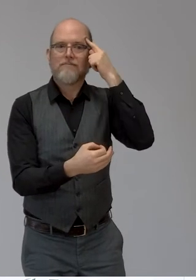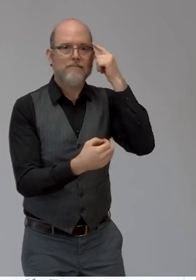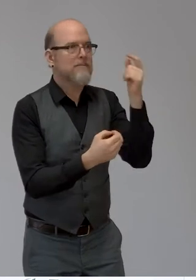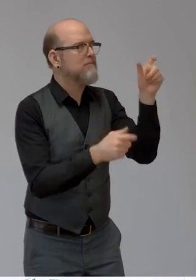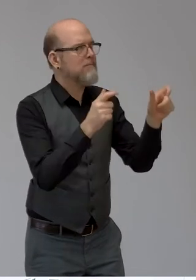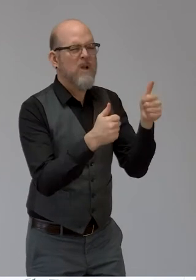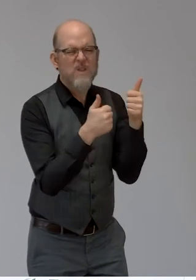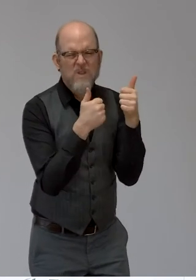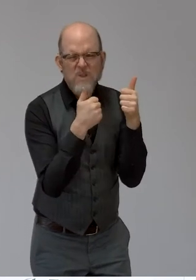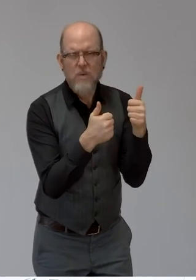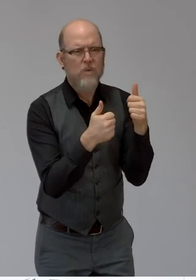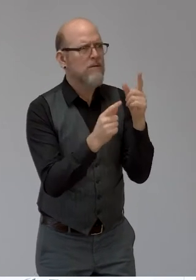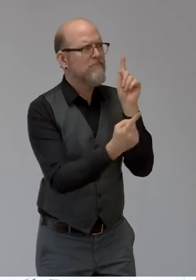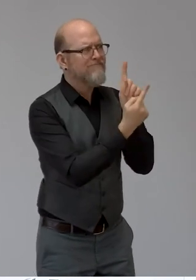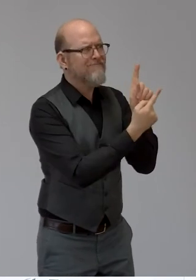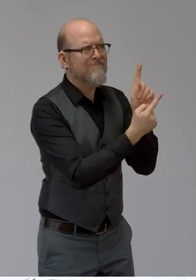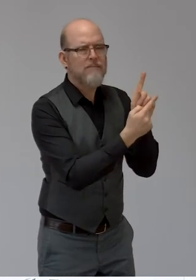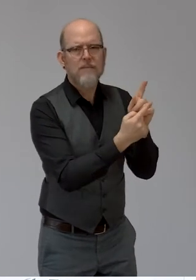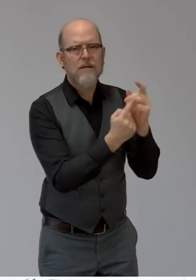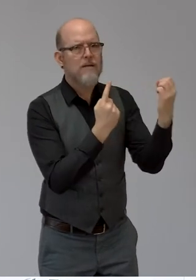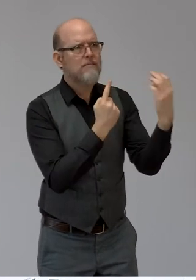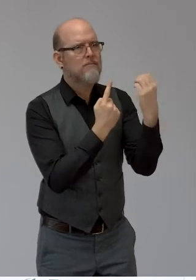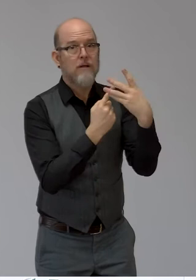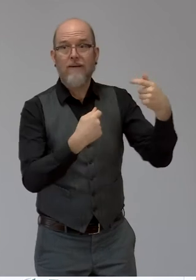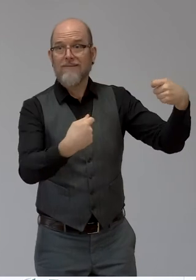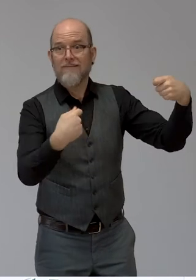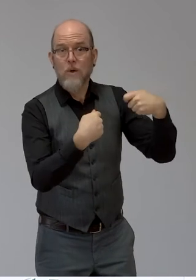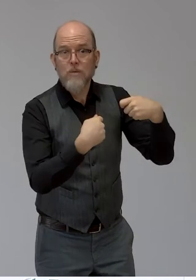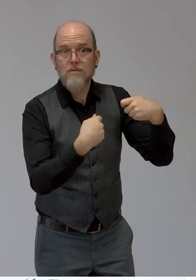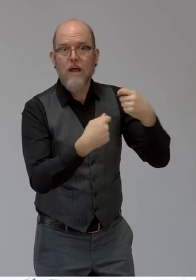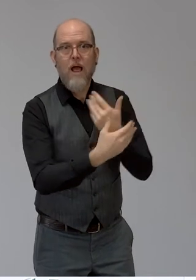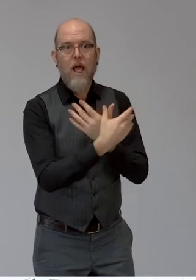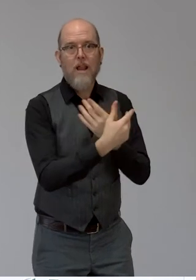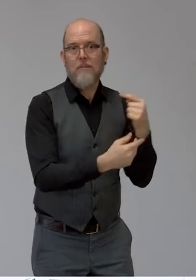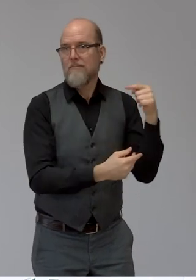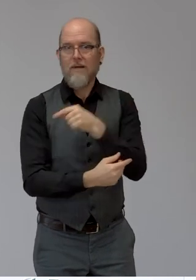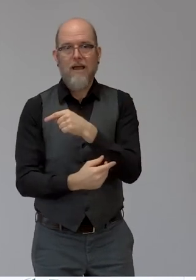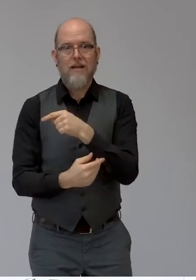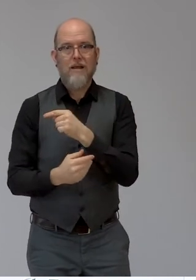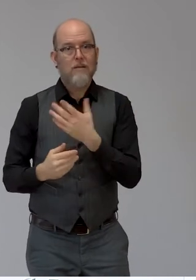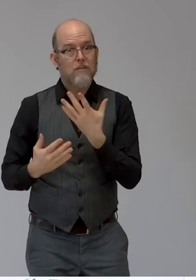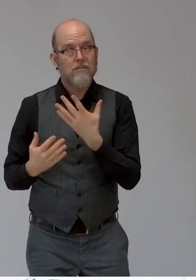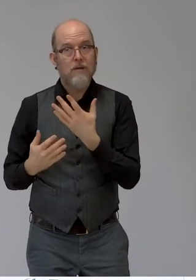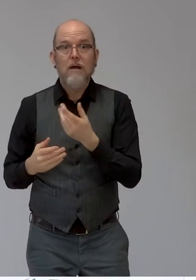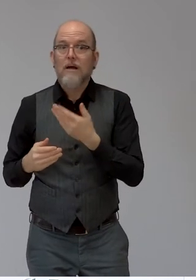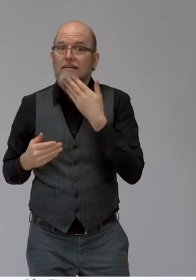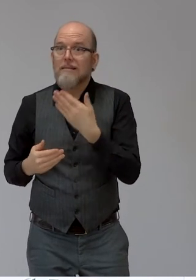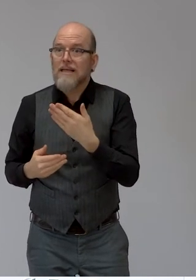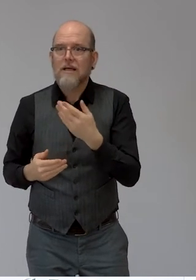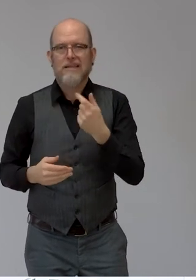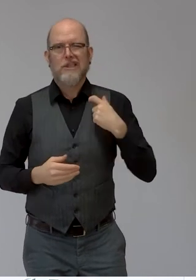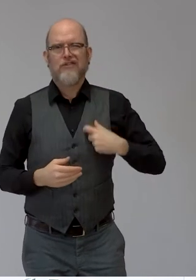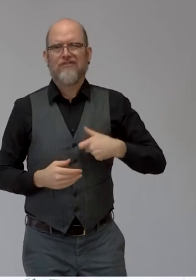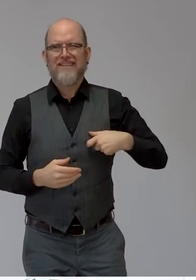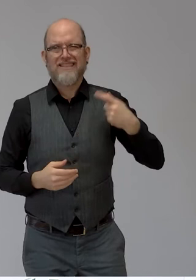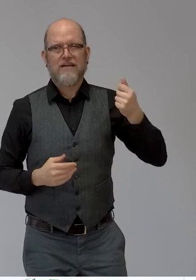biggest donor for our services now in Albania from Switzerland. So the financial system